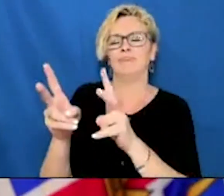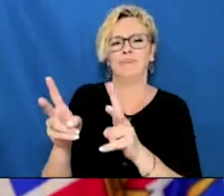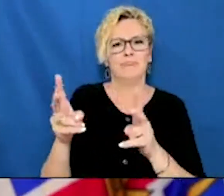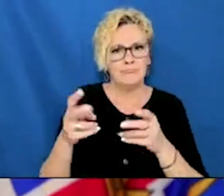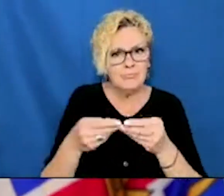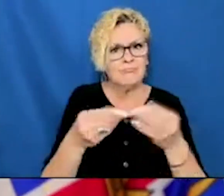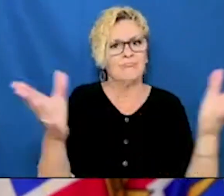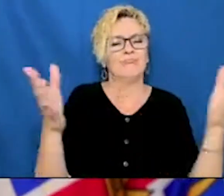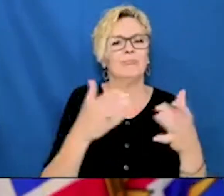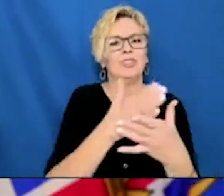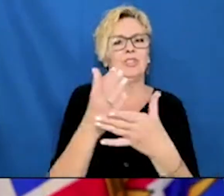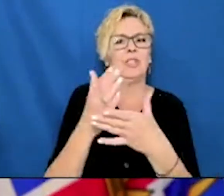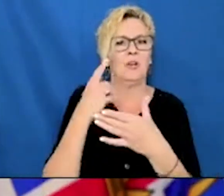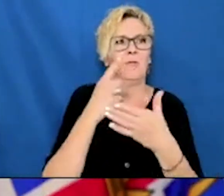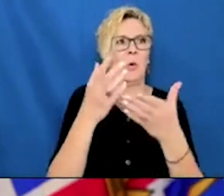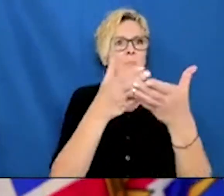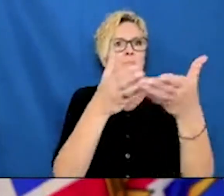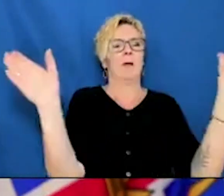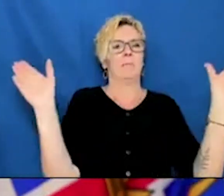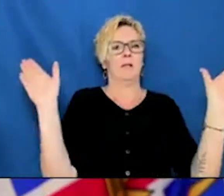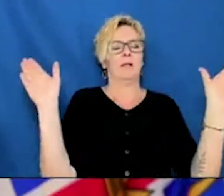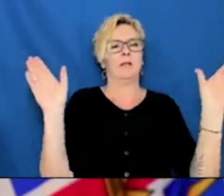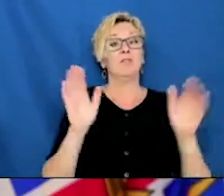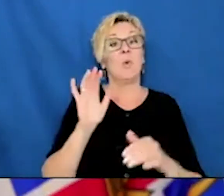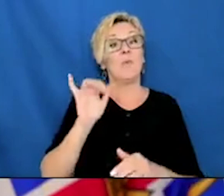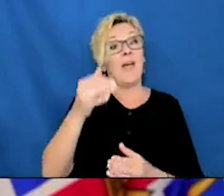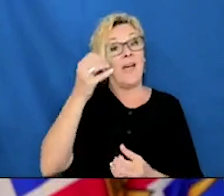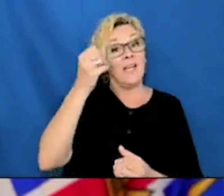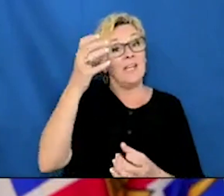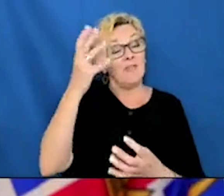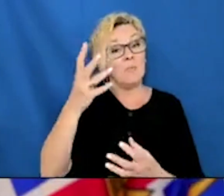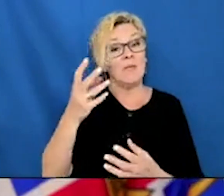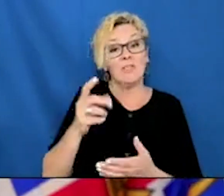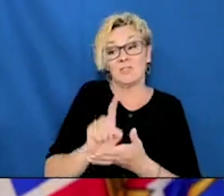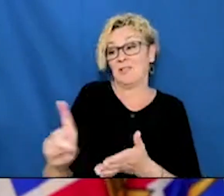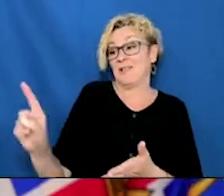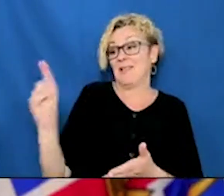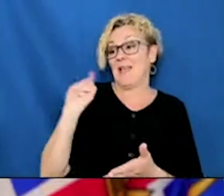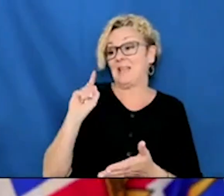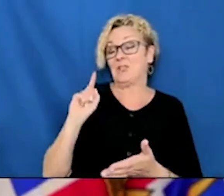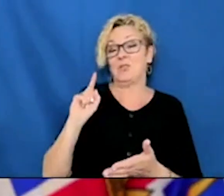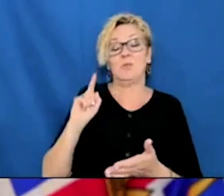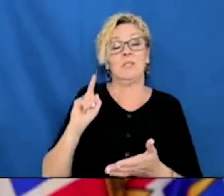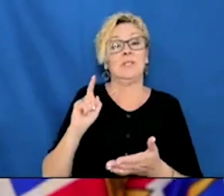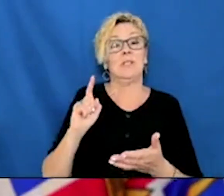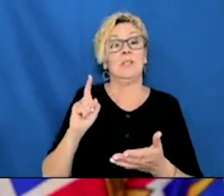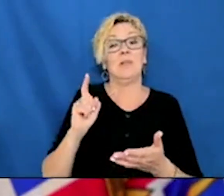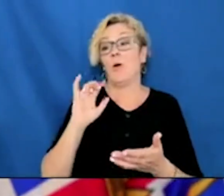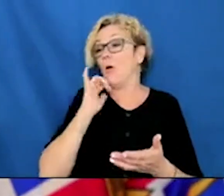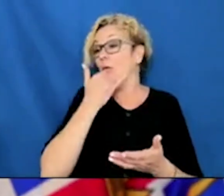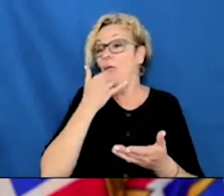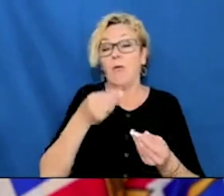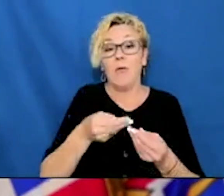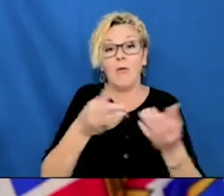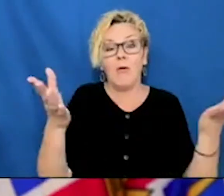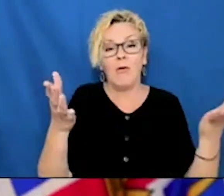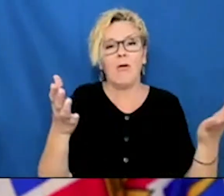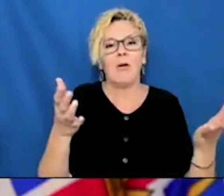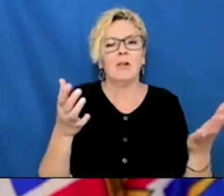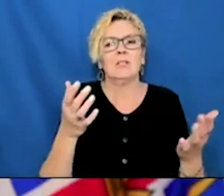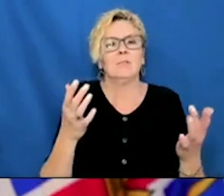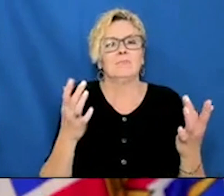is on the BC CDC website. Our adverse events following immunization report is on the BC CDC website. What is